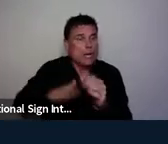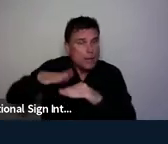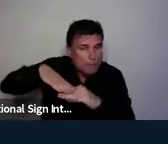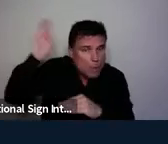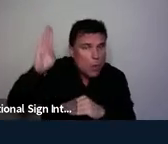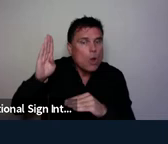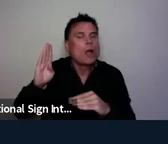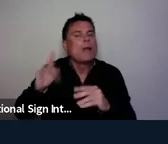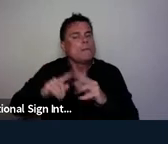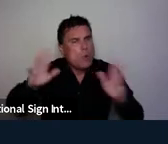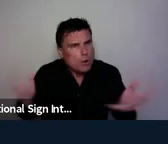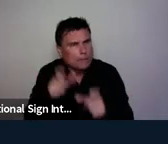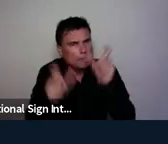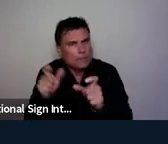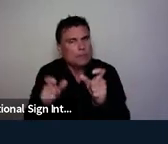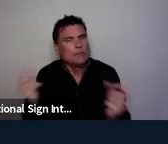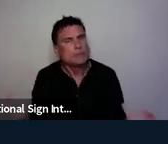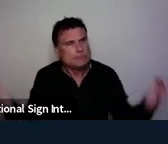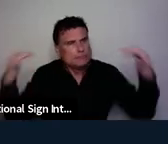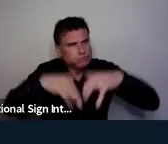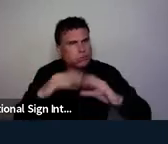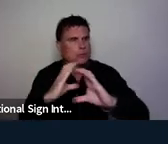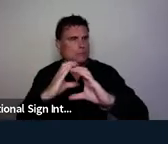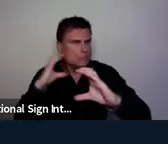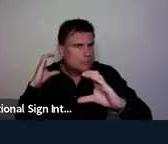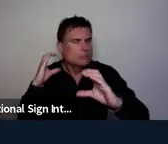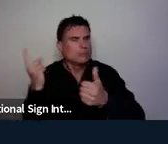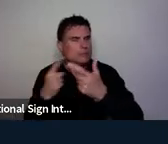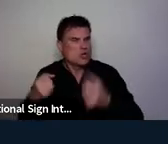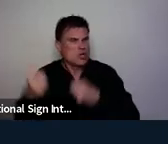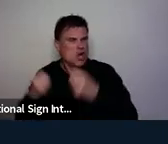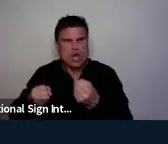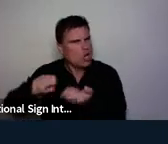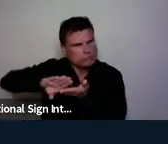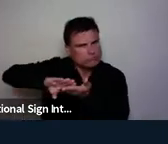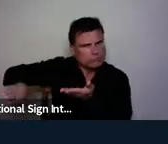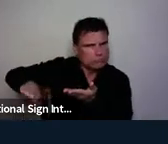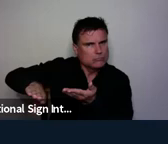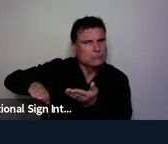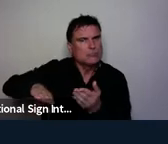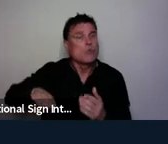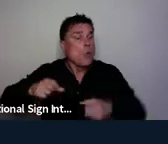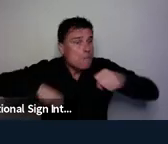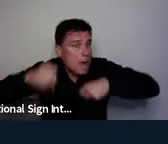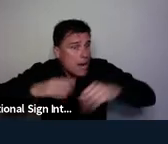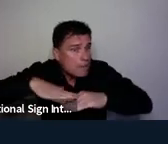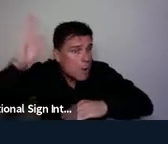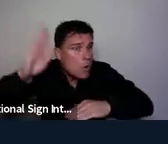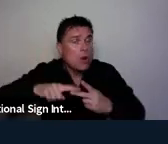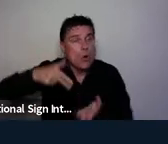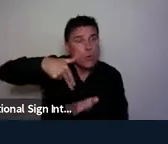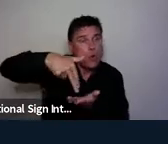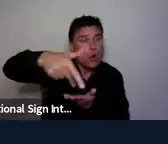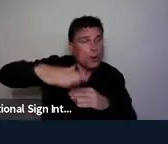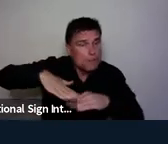guaranteeing that there's a safe pathway for pedestrians, cyclists, and disabled. Secondly, I also